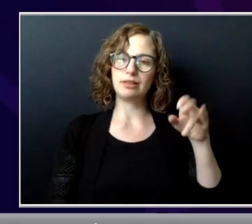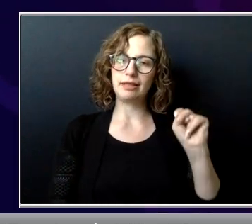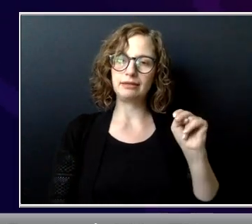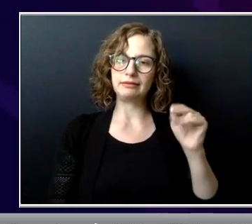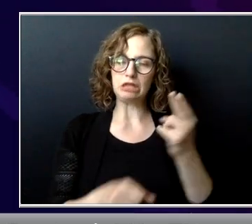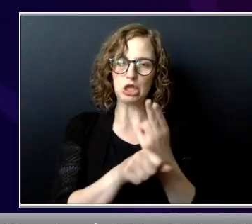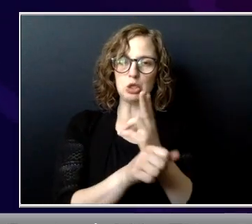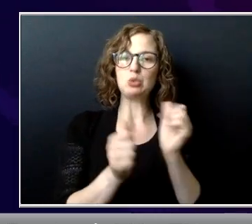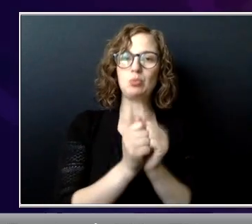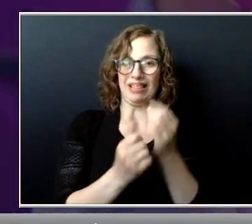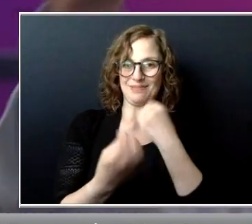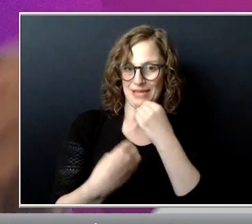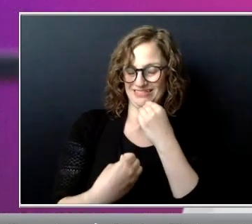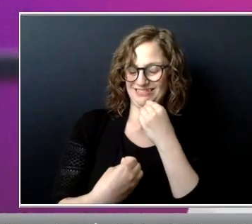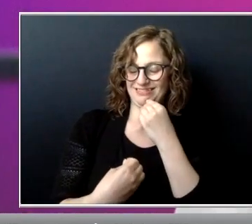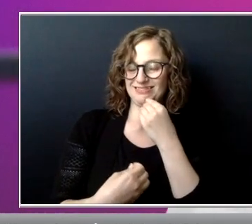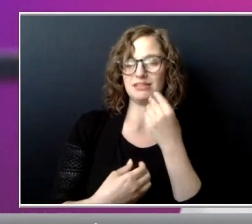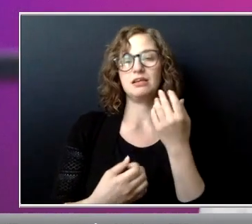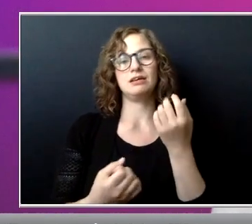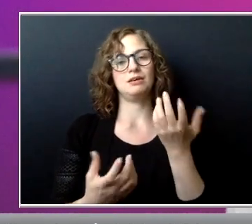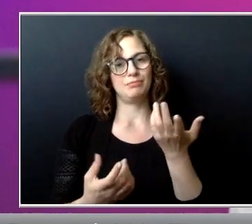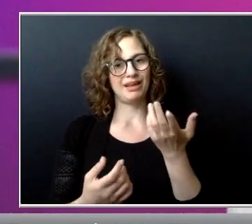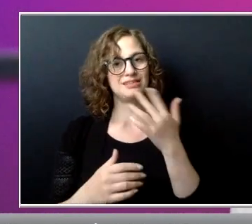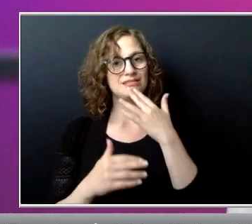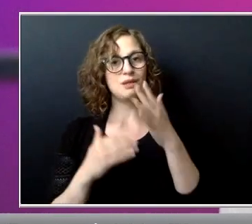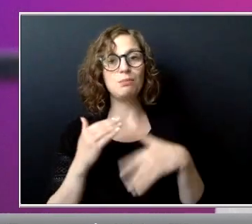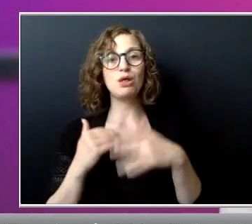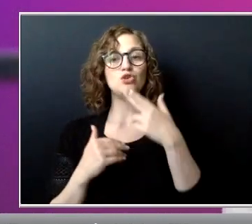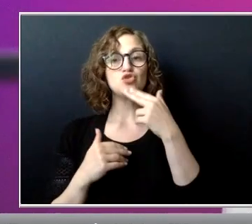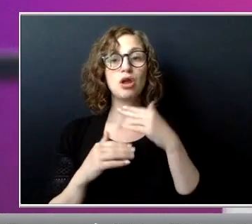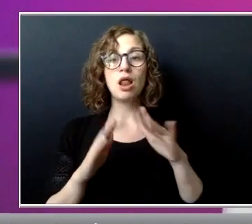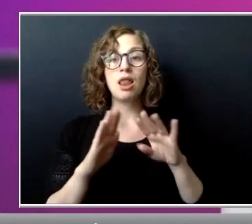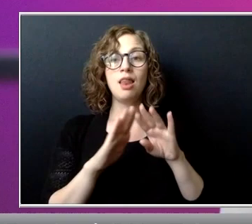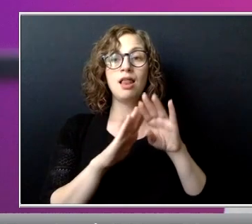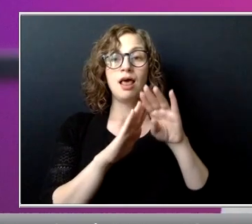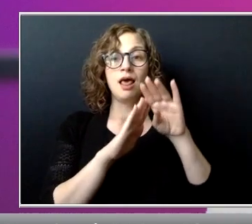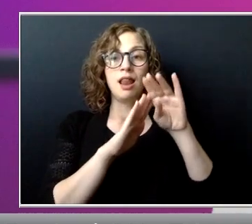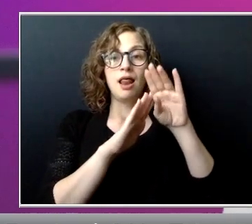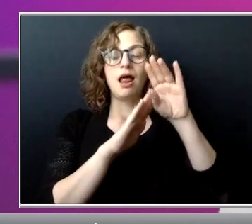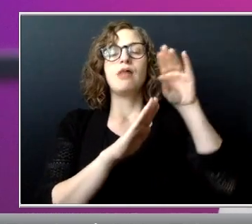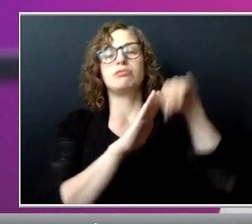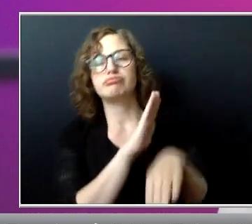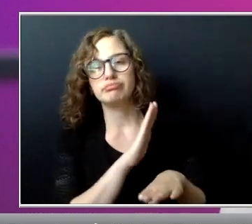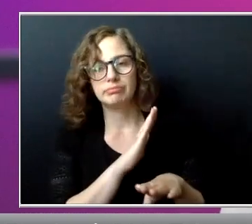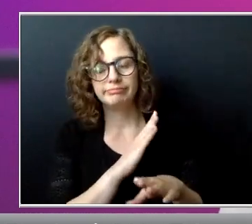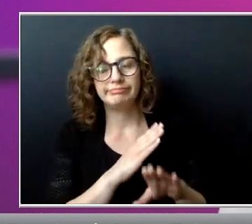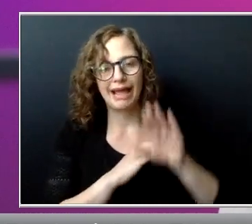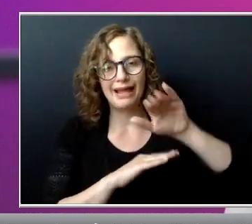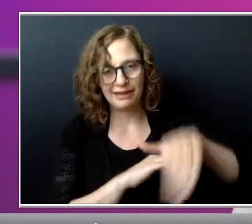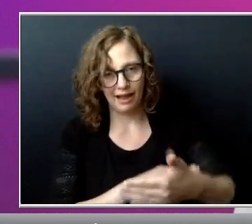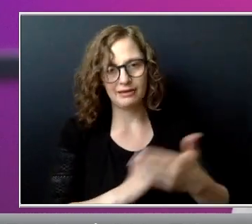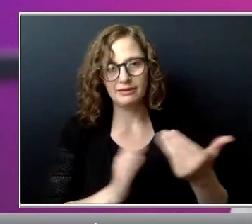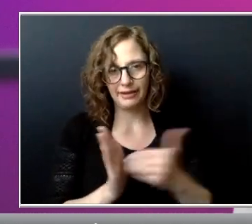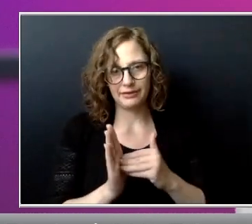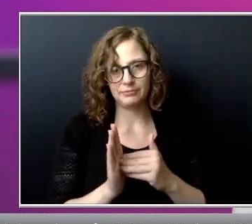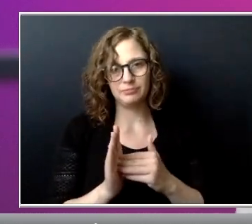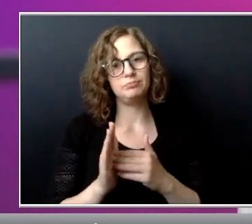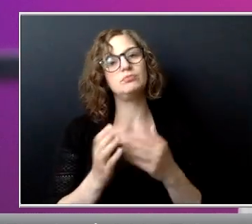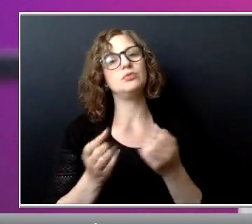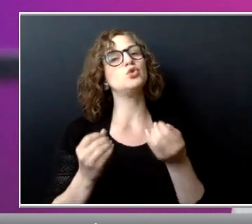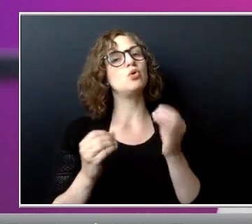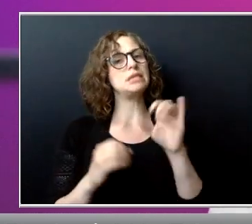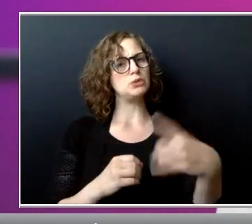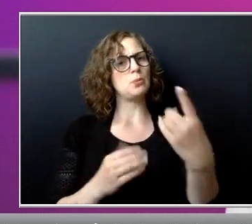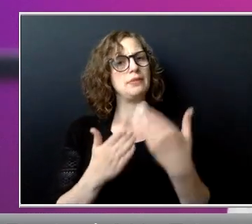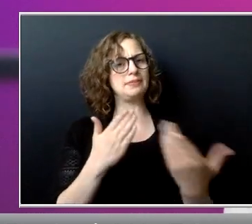through the day as you eat, and then they go back down overnight. And so that's one of the things that we do when patients come and see us in